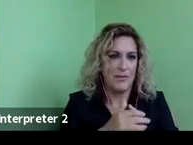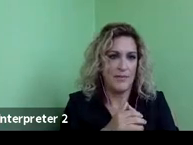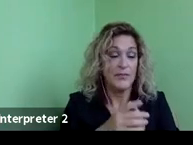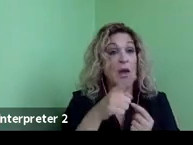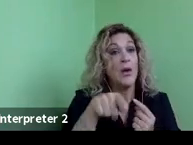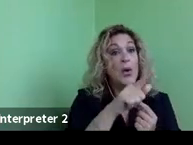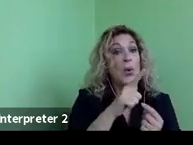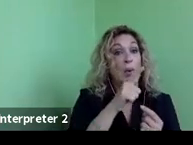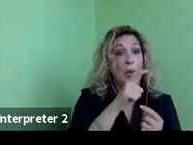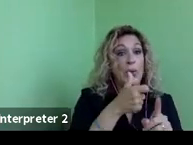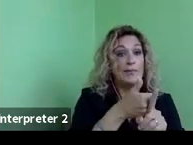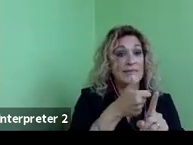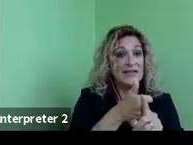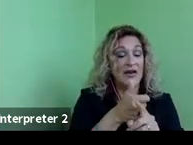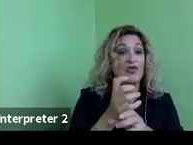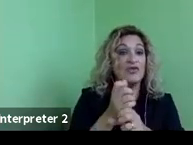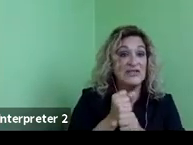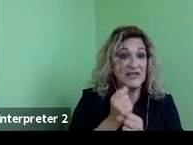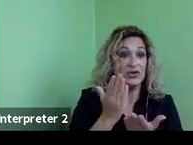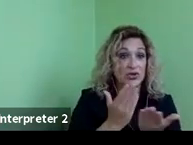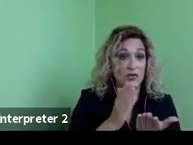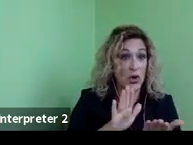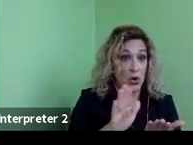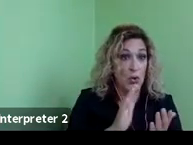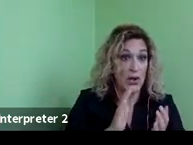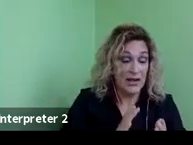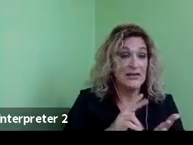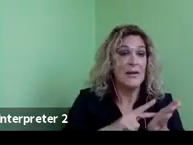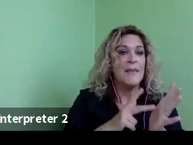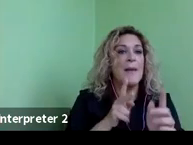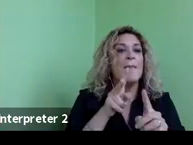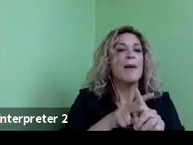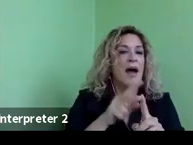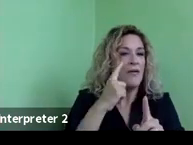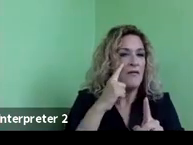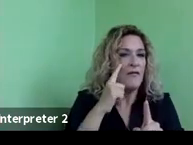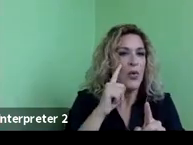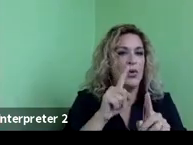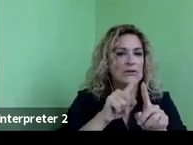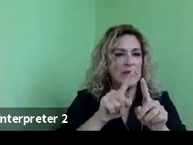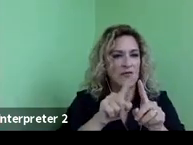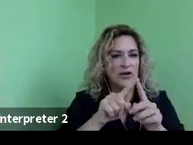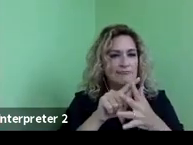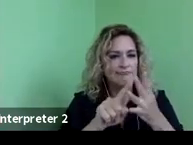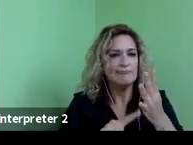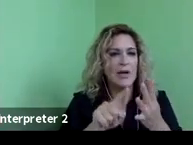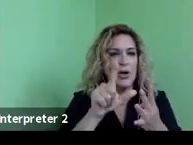who's requested or received services, and applies to all four laws related to, or all four